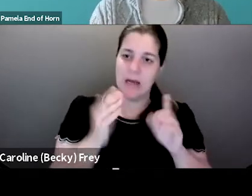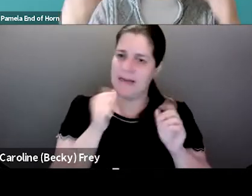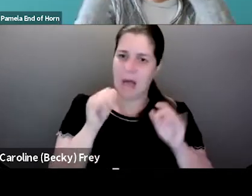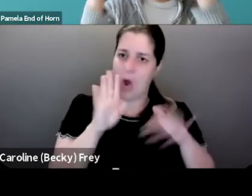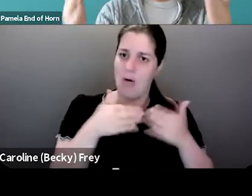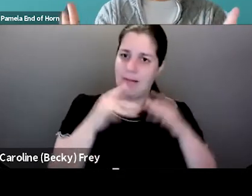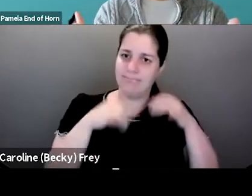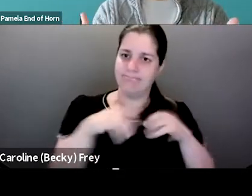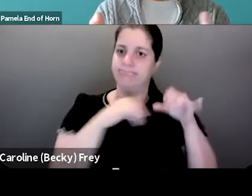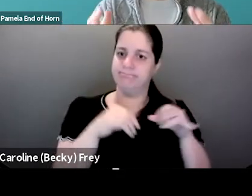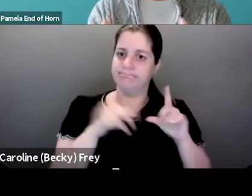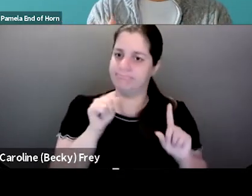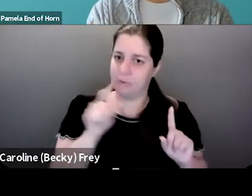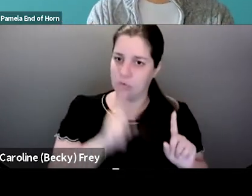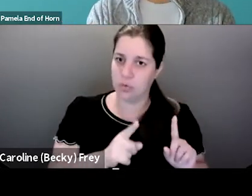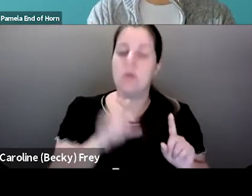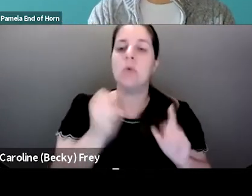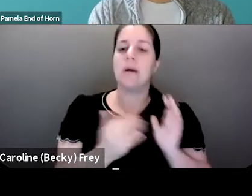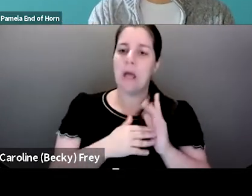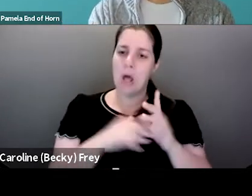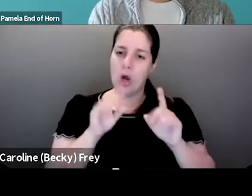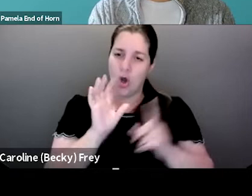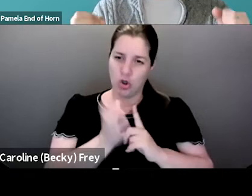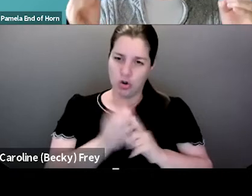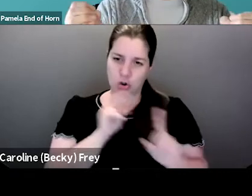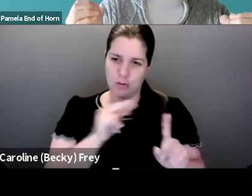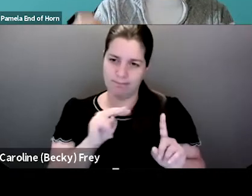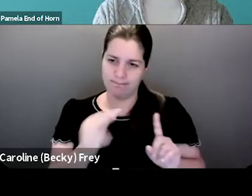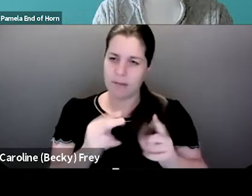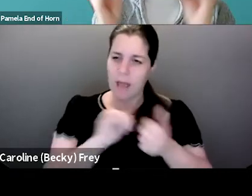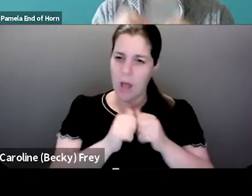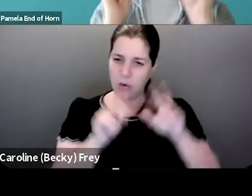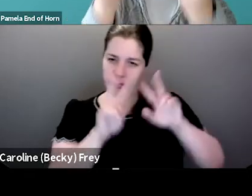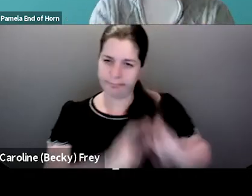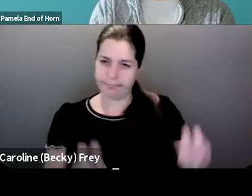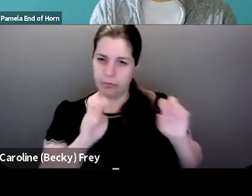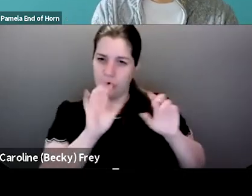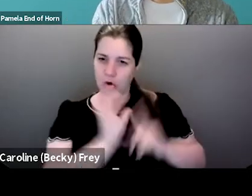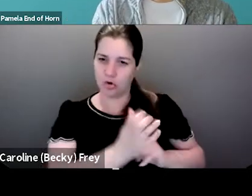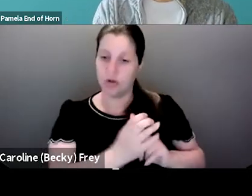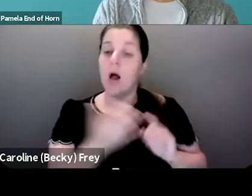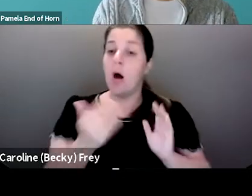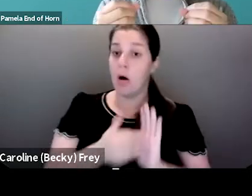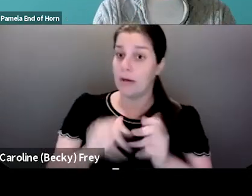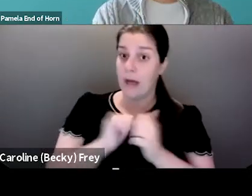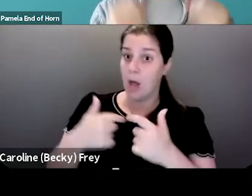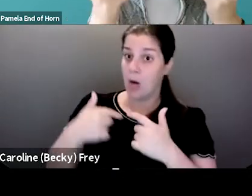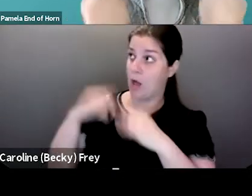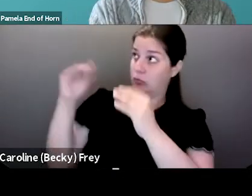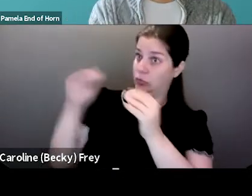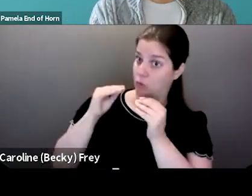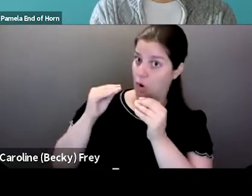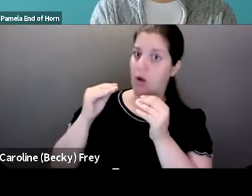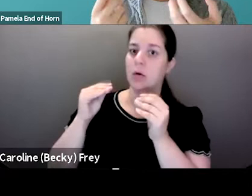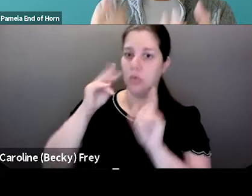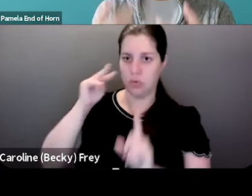have to think about it. What is your lens and how are you viewing culture? Because often how you were taught to view culture is what